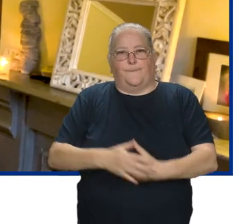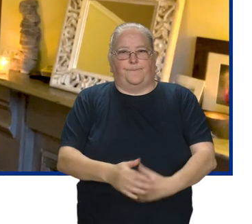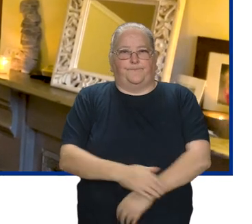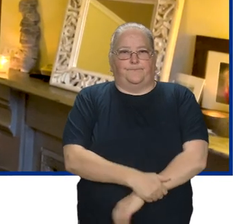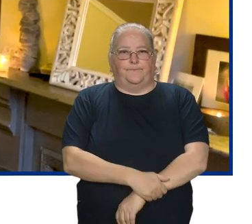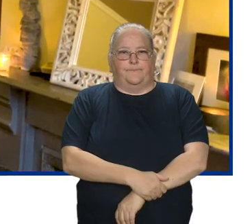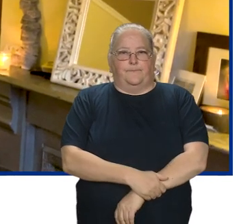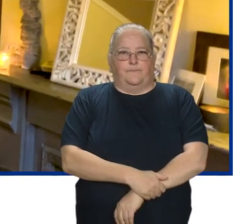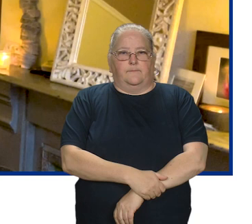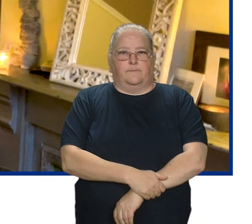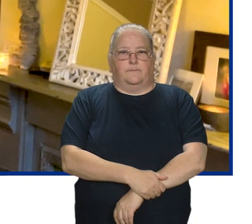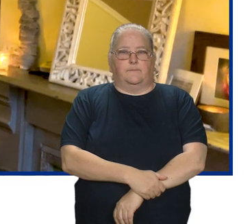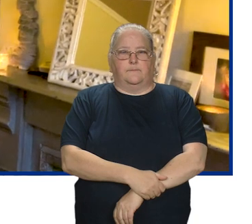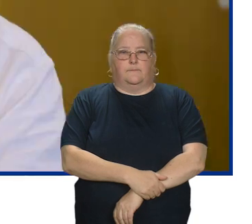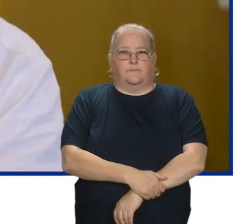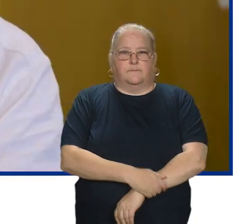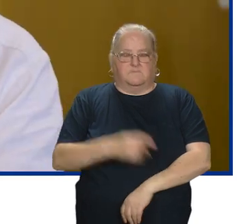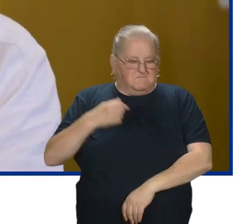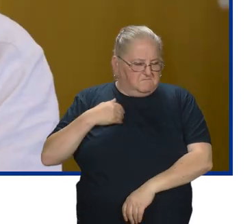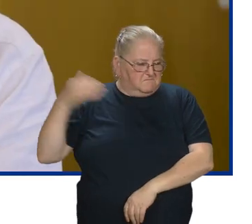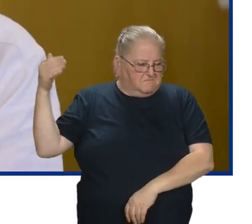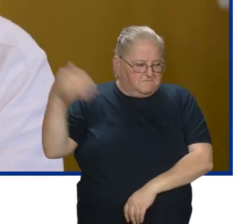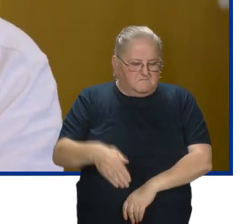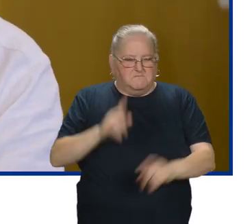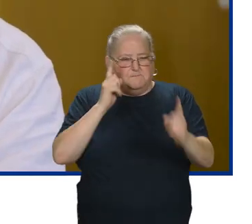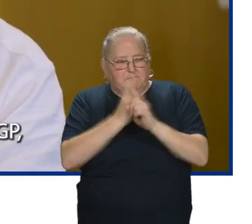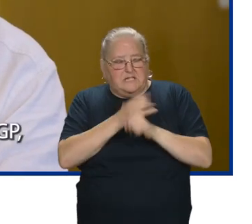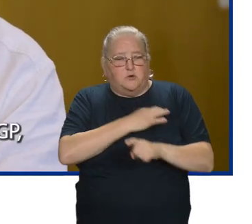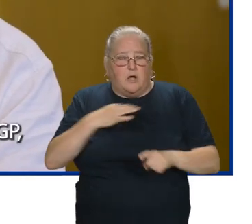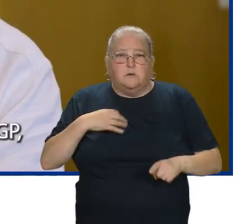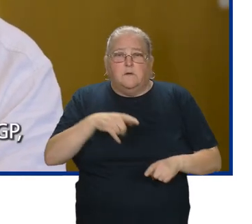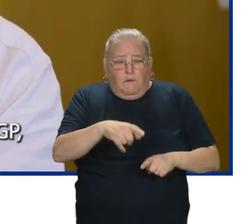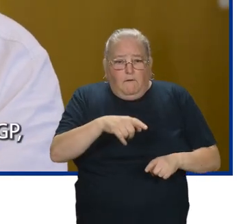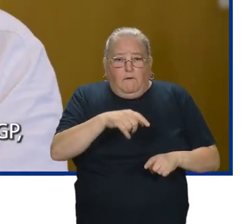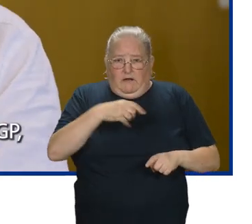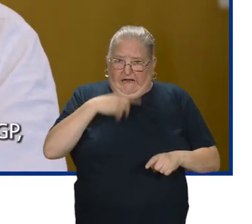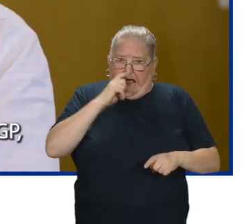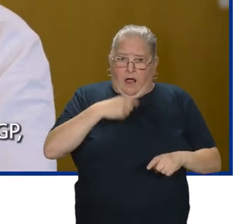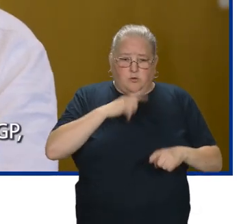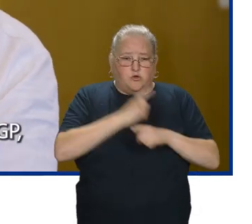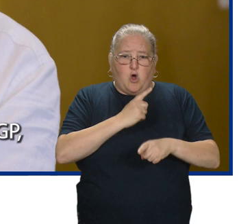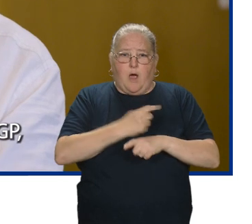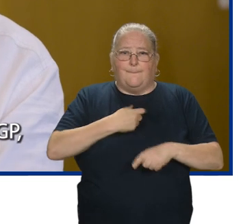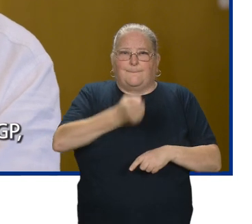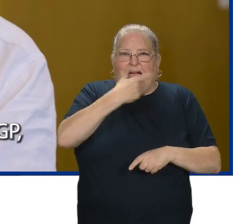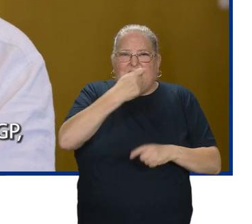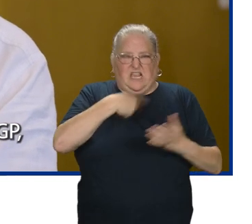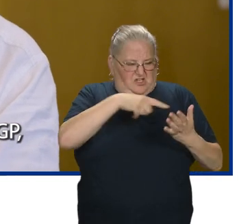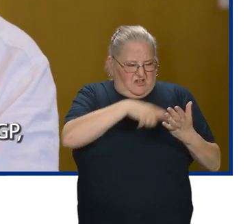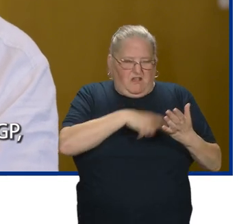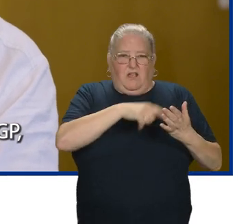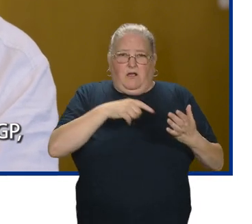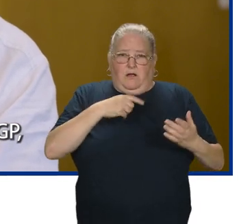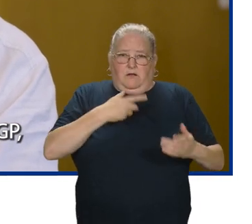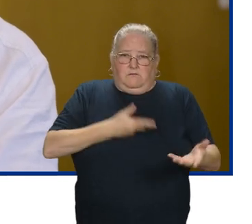discuss my medication during my appointment? Yes, indeed, it is important to discuss your medication with your GP, including